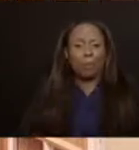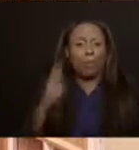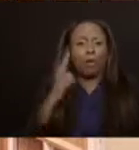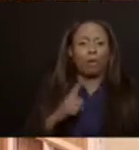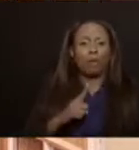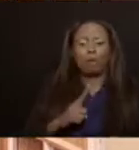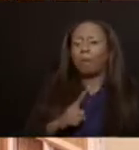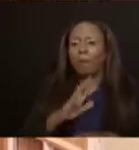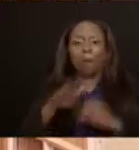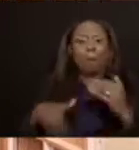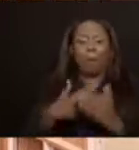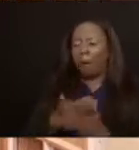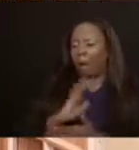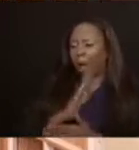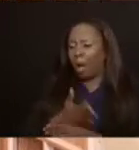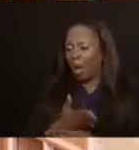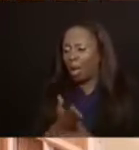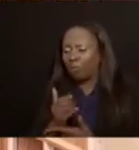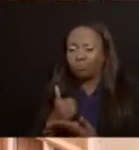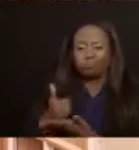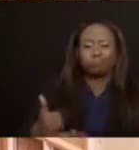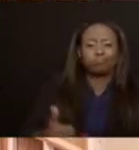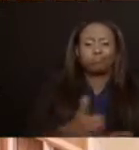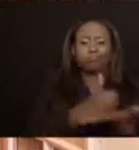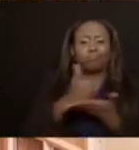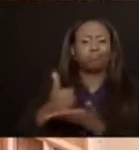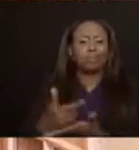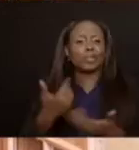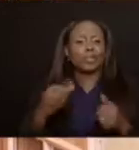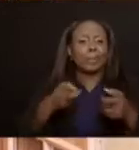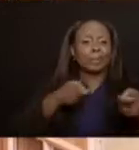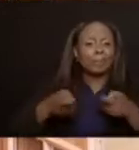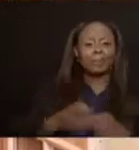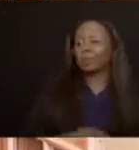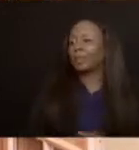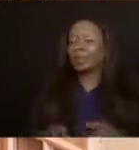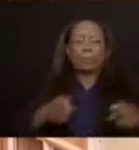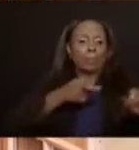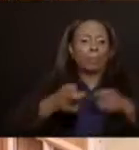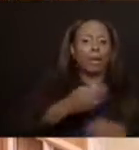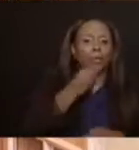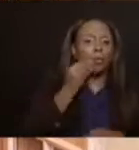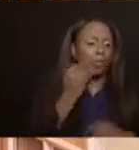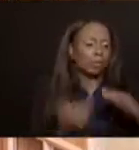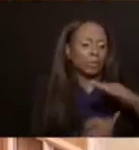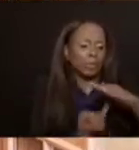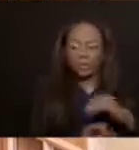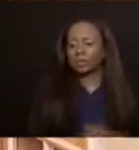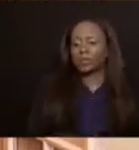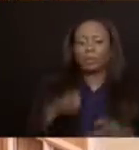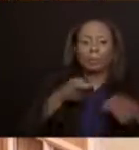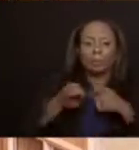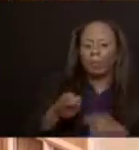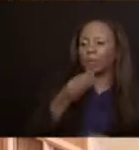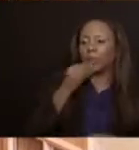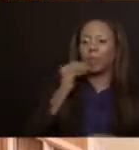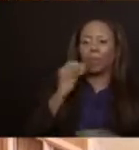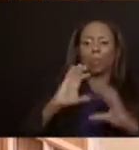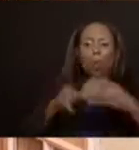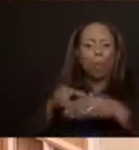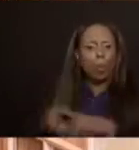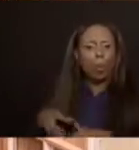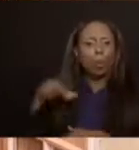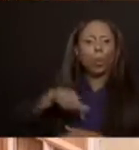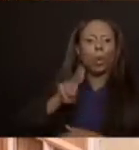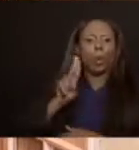want to do what we're doing well, while at the same time managing the home isolation and the home quarantine program, then we are going to do